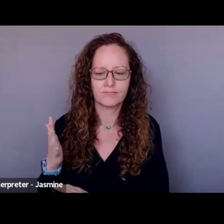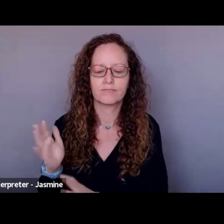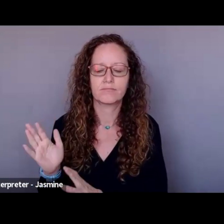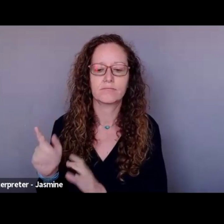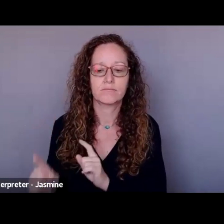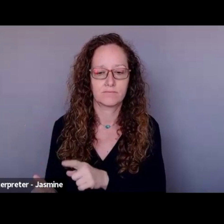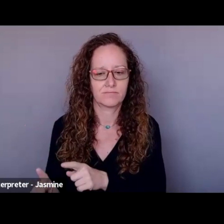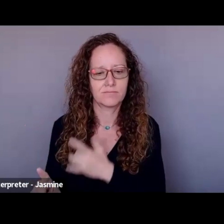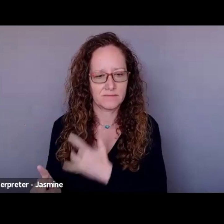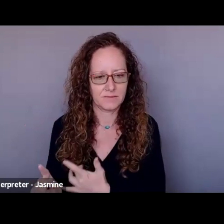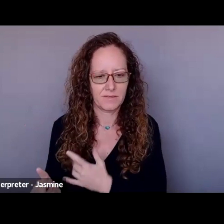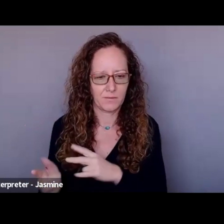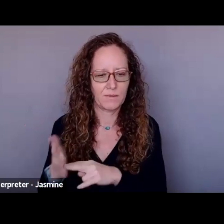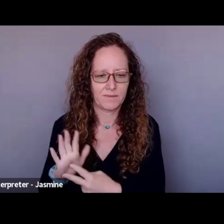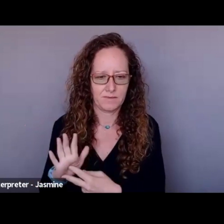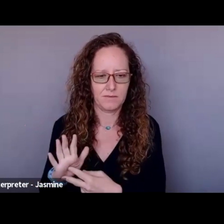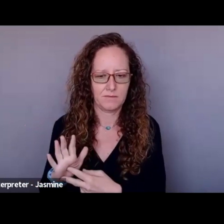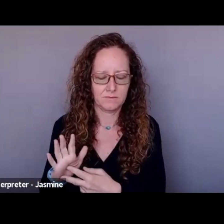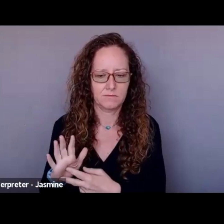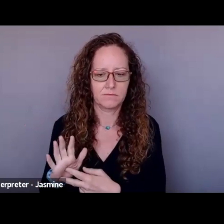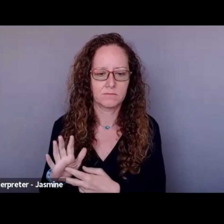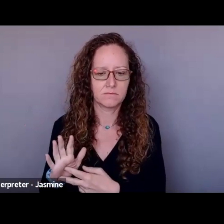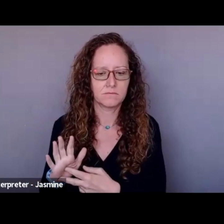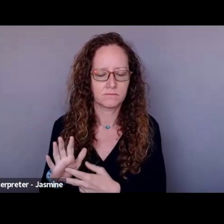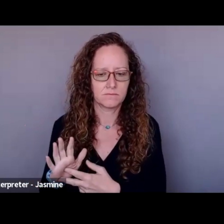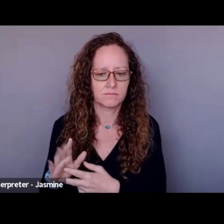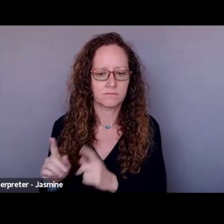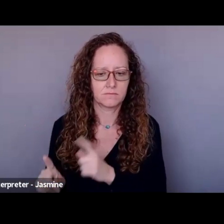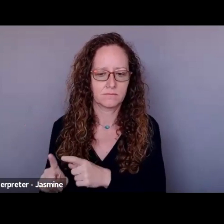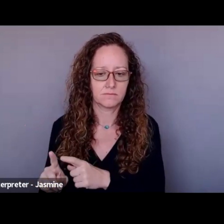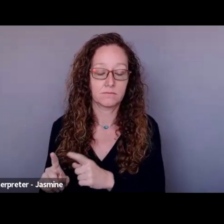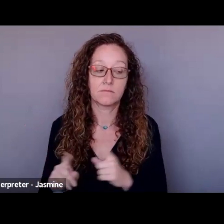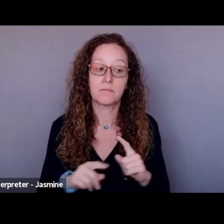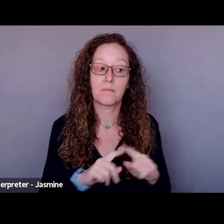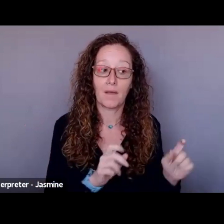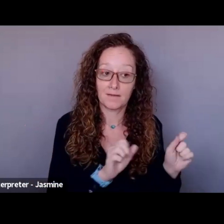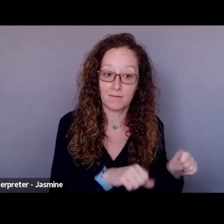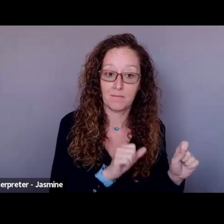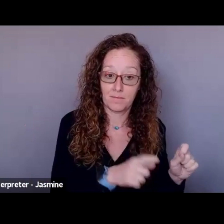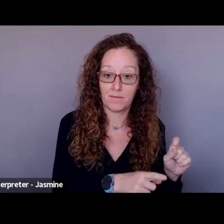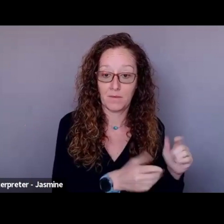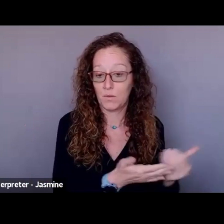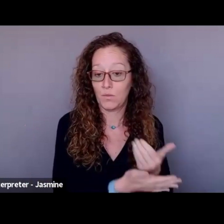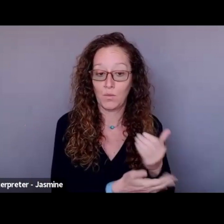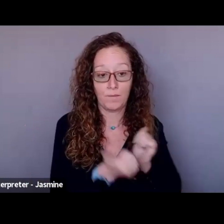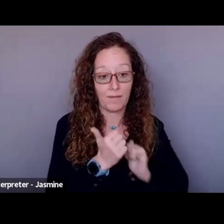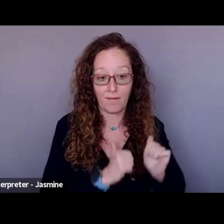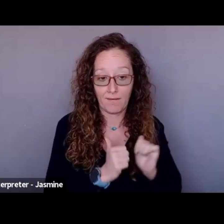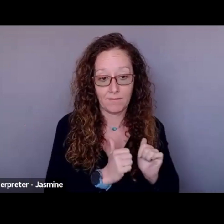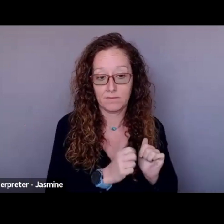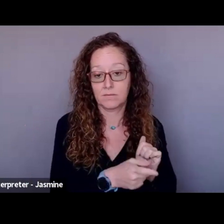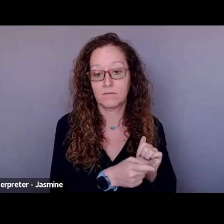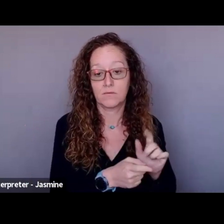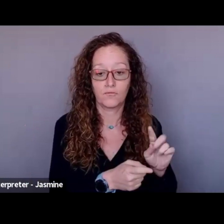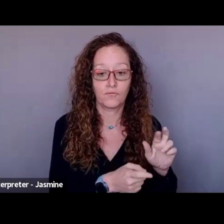Usually that's what somebody is looking for, but there is such a thing as a new play dramaturg